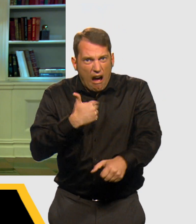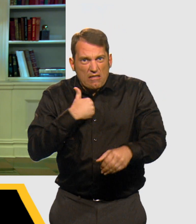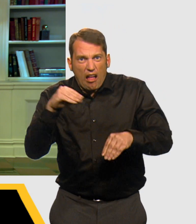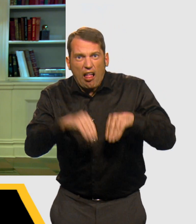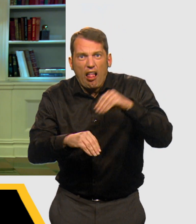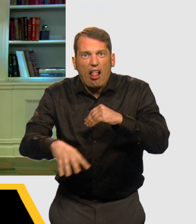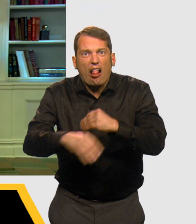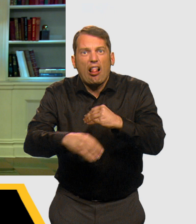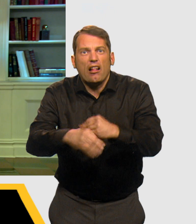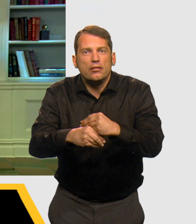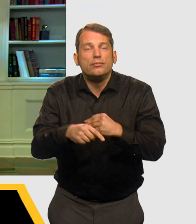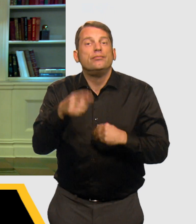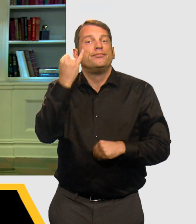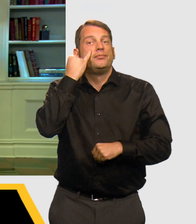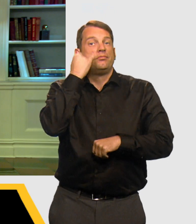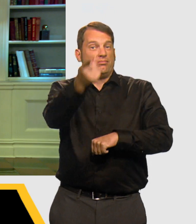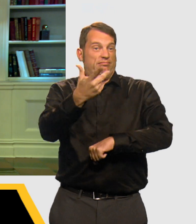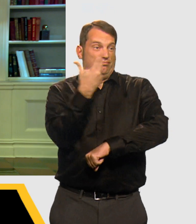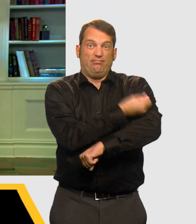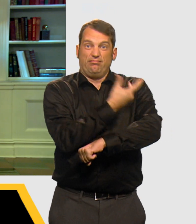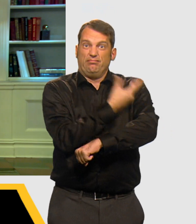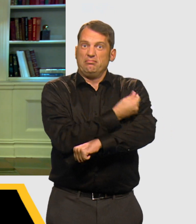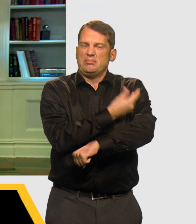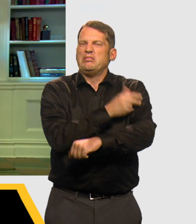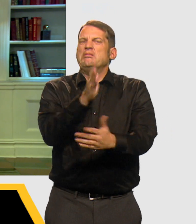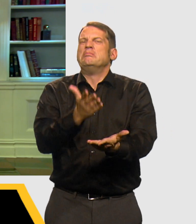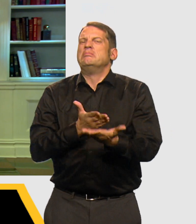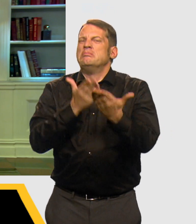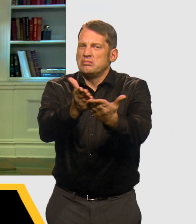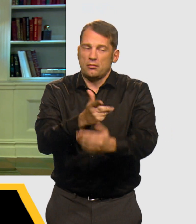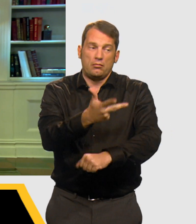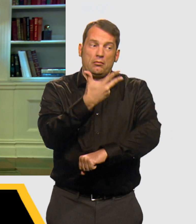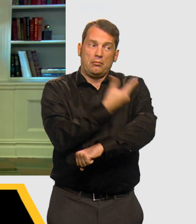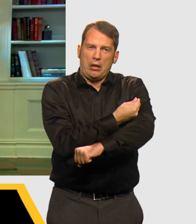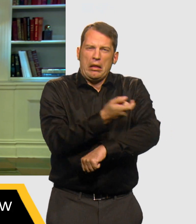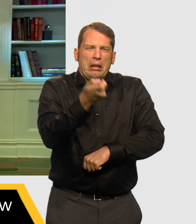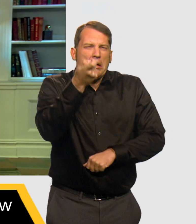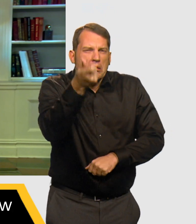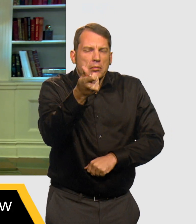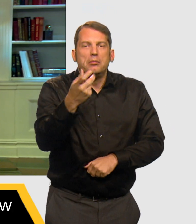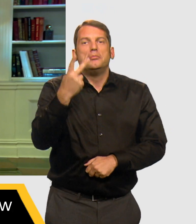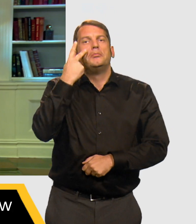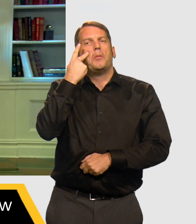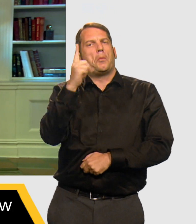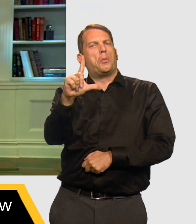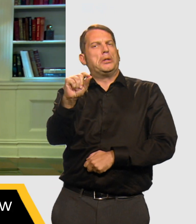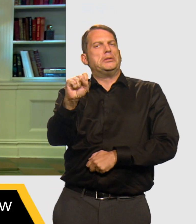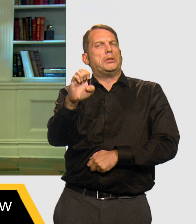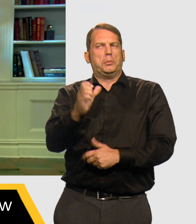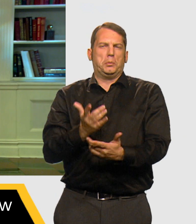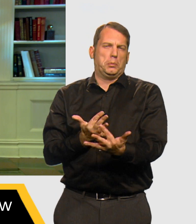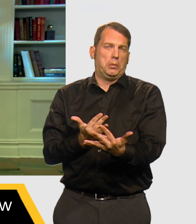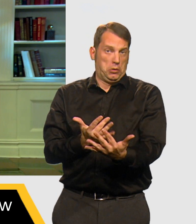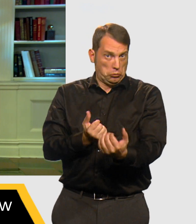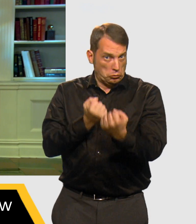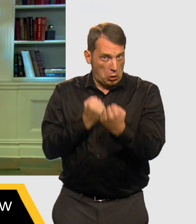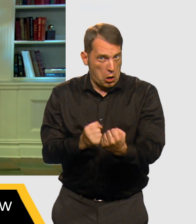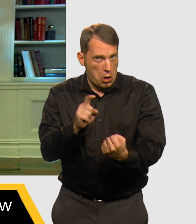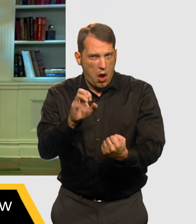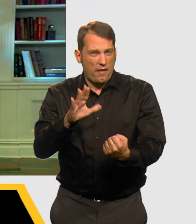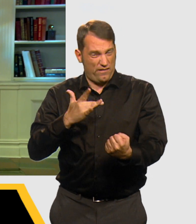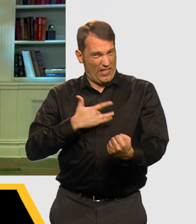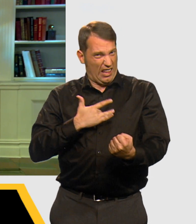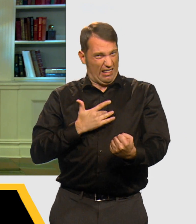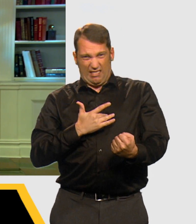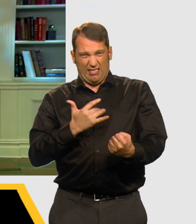contaminants. If you inject drugs, inject a little bit first and wait 20 seconds to see how strong it is.